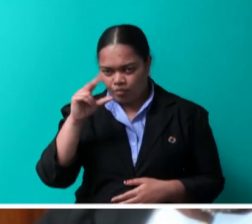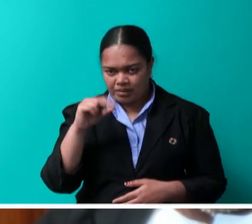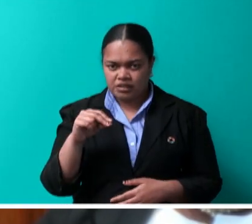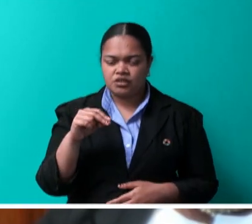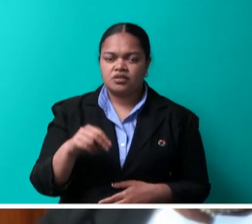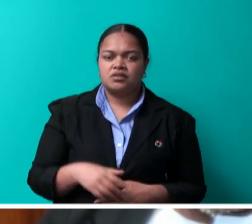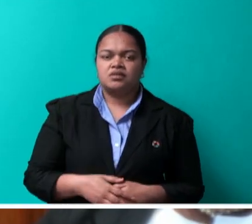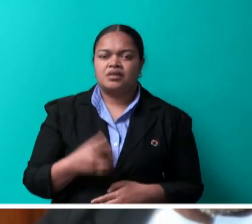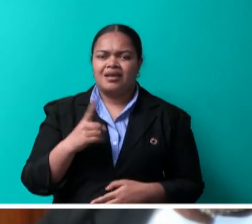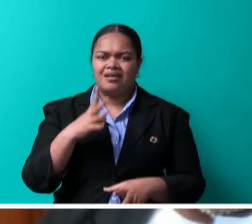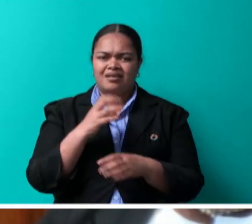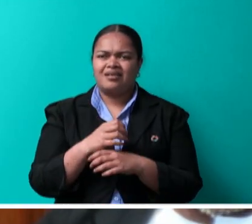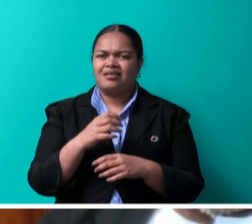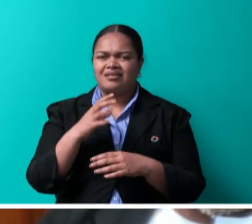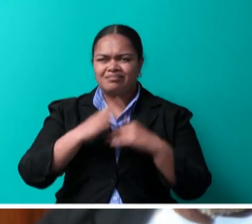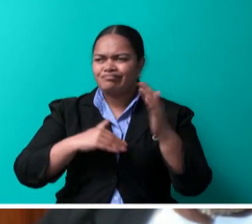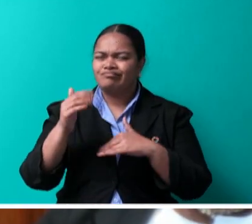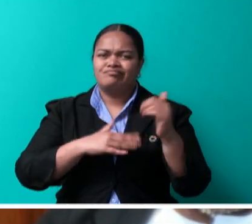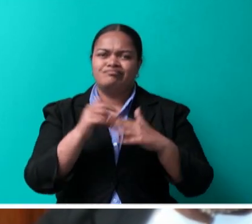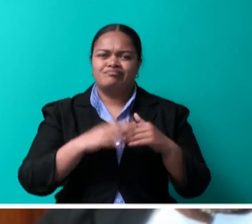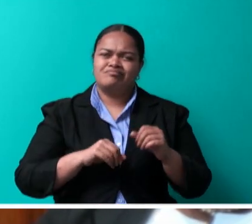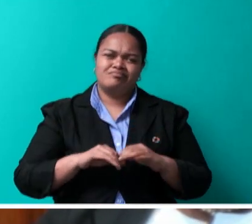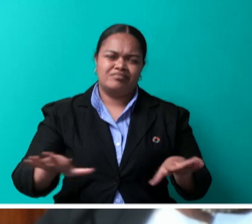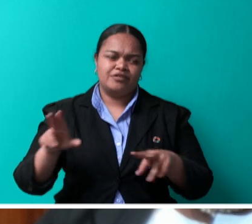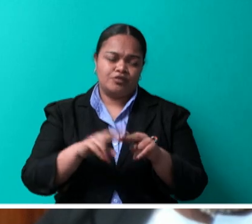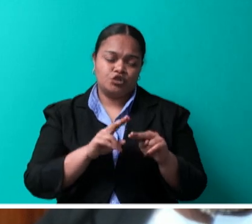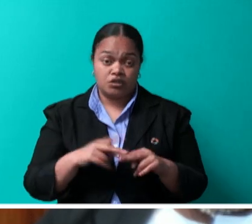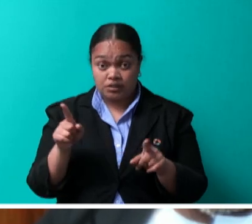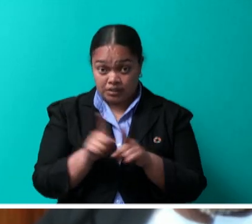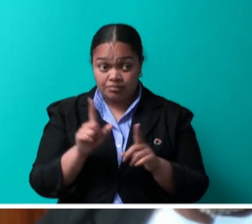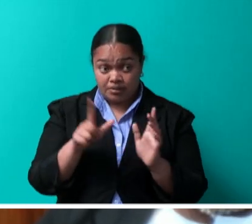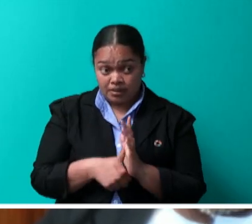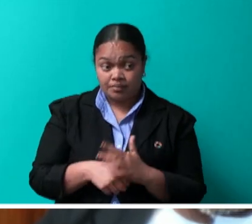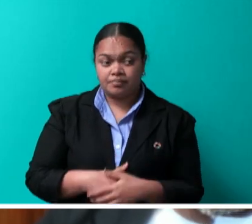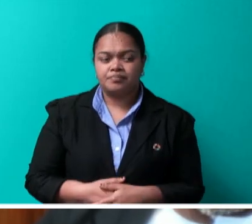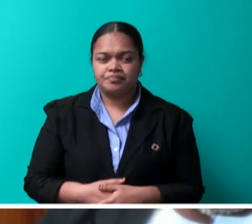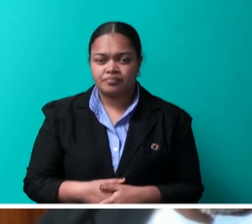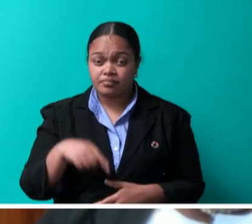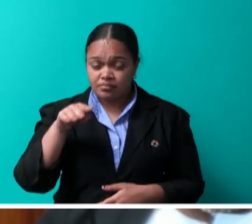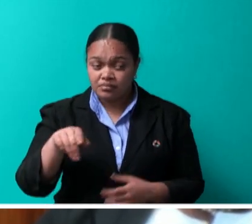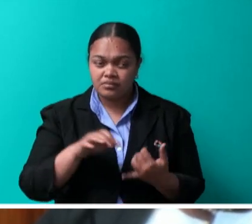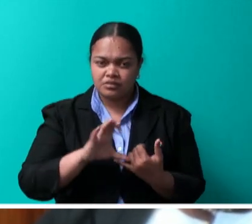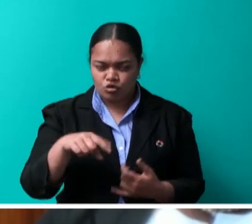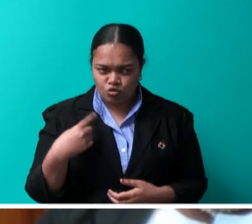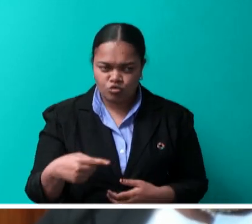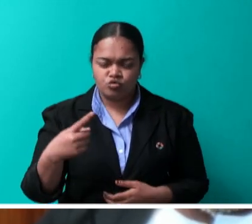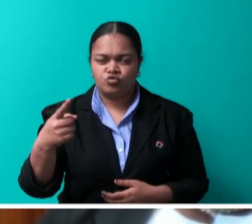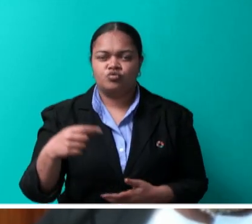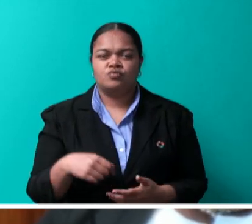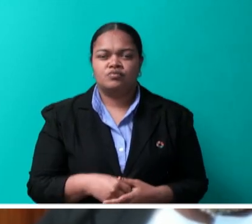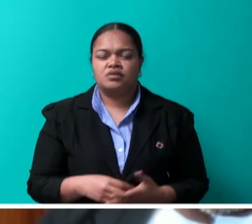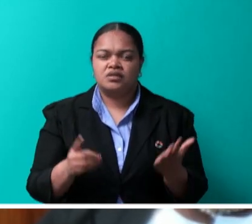upgraded facilities across Fiji. At the same time, significant investment continues in digital